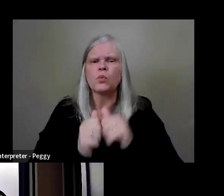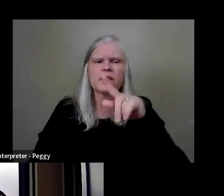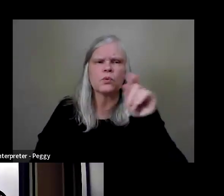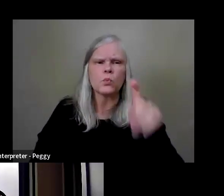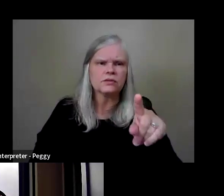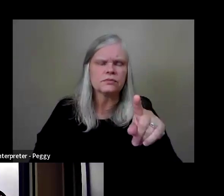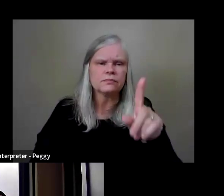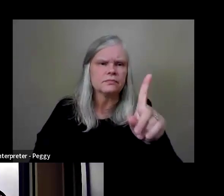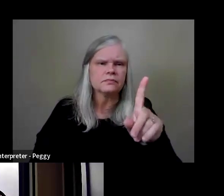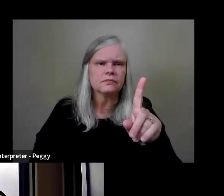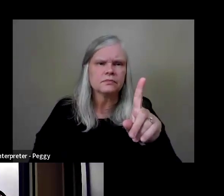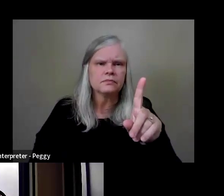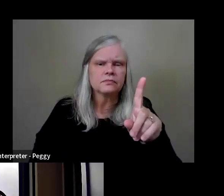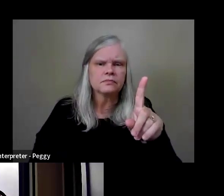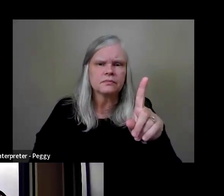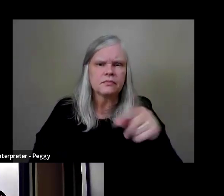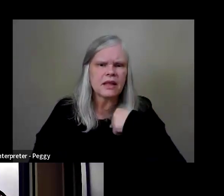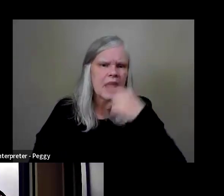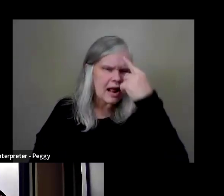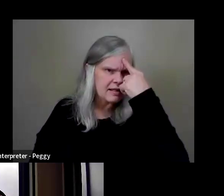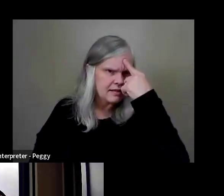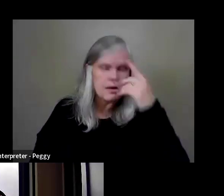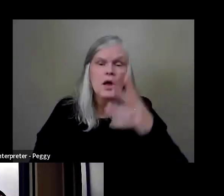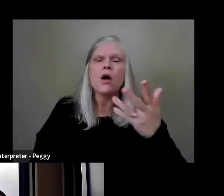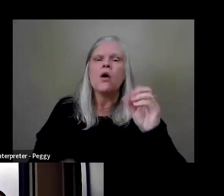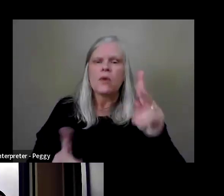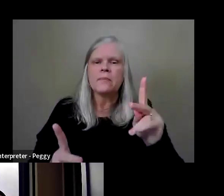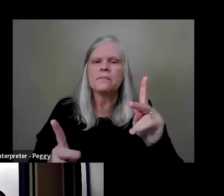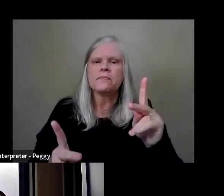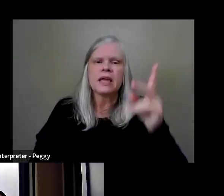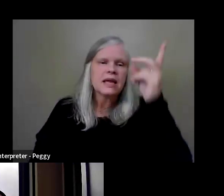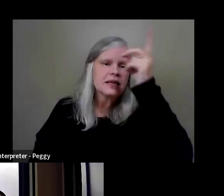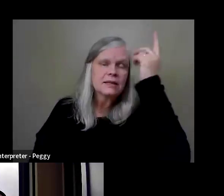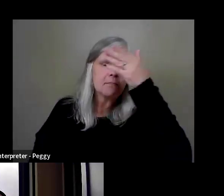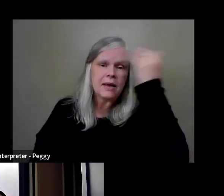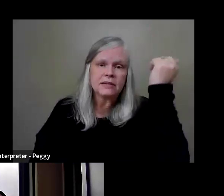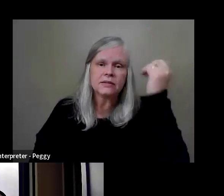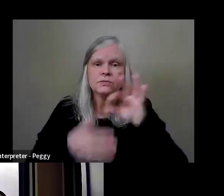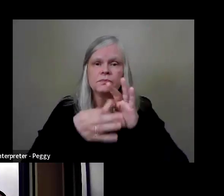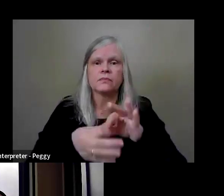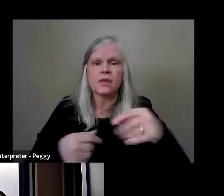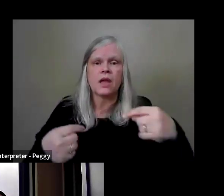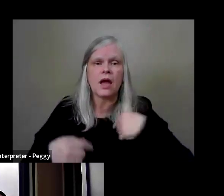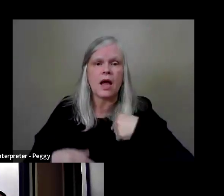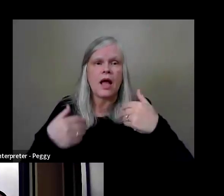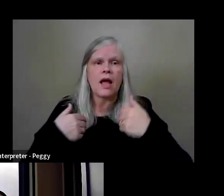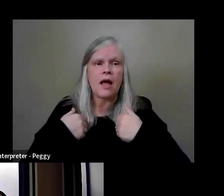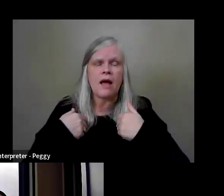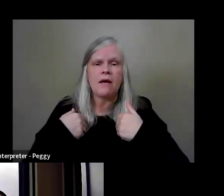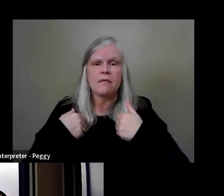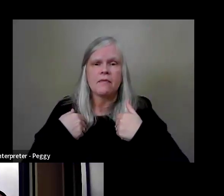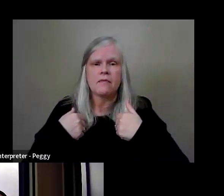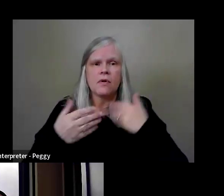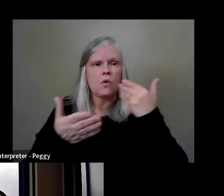and well, I think I could do these well. So my question, dementia related question, is I have a